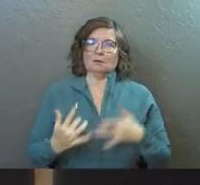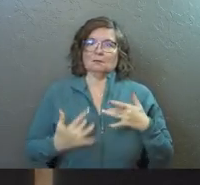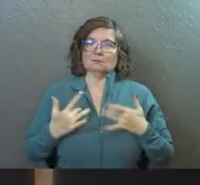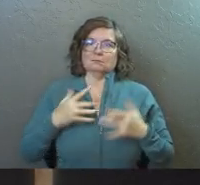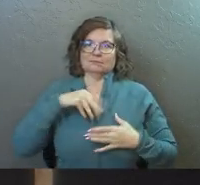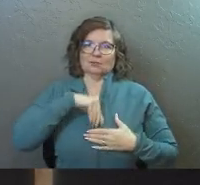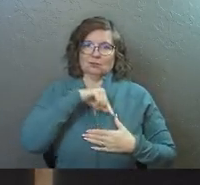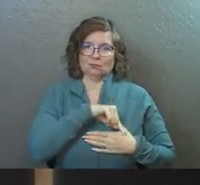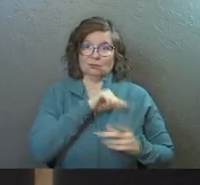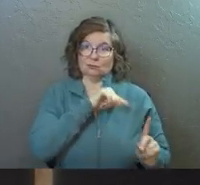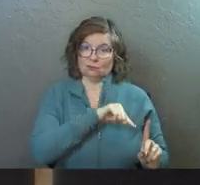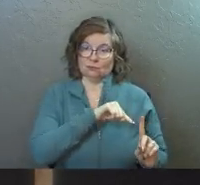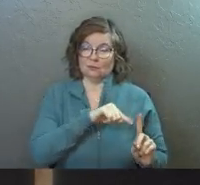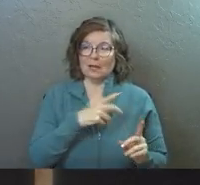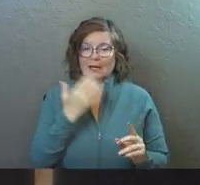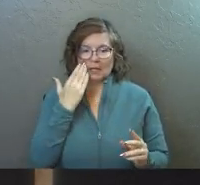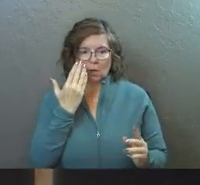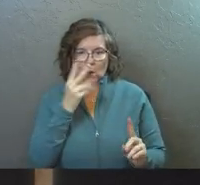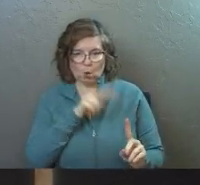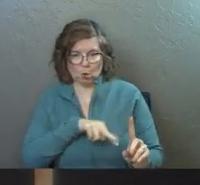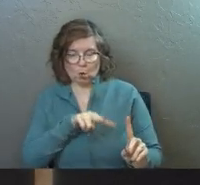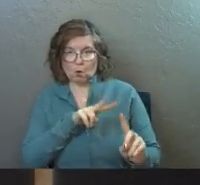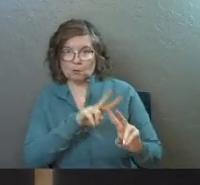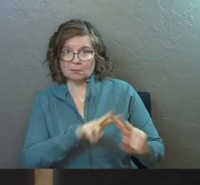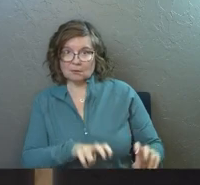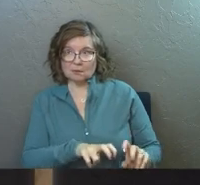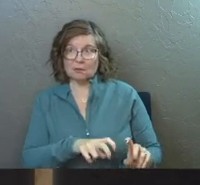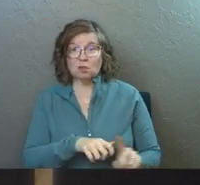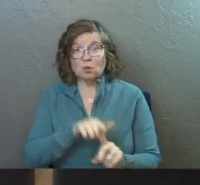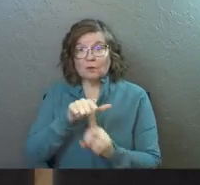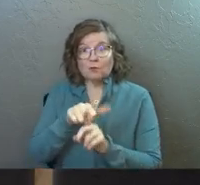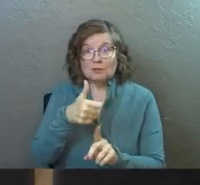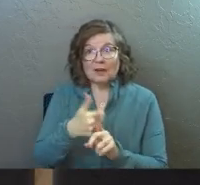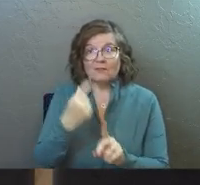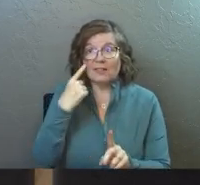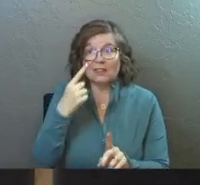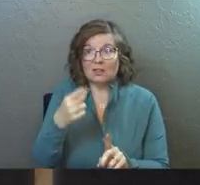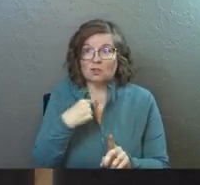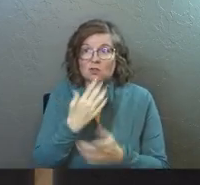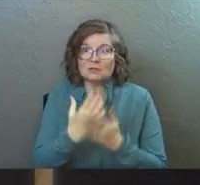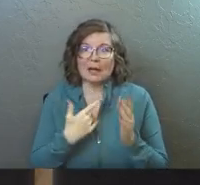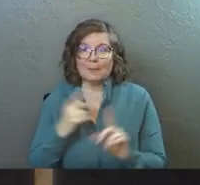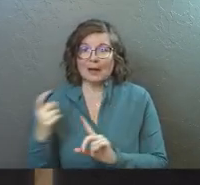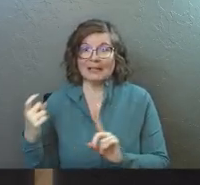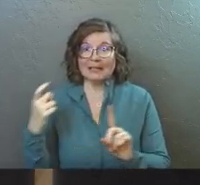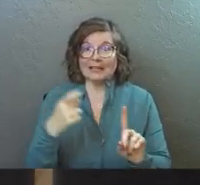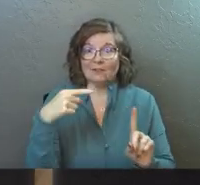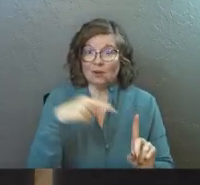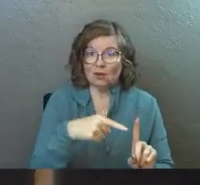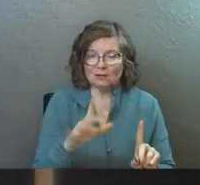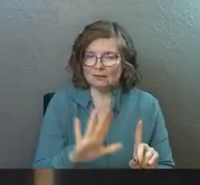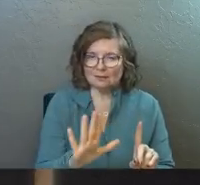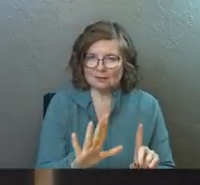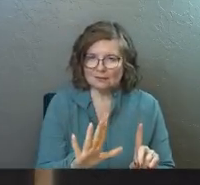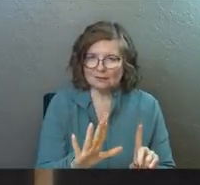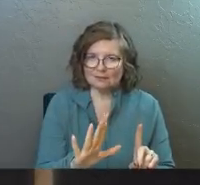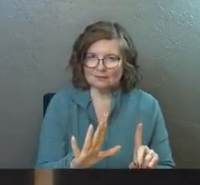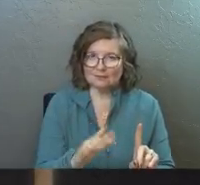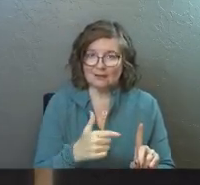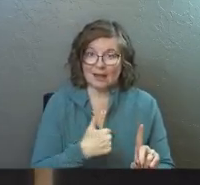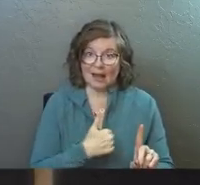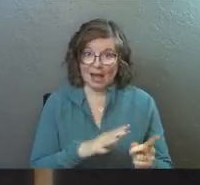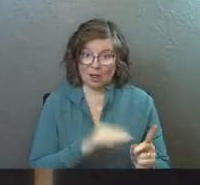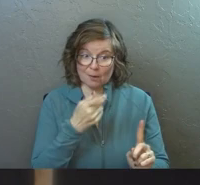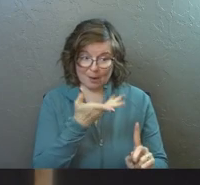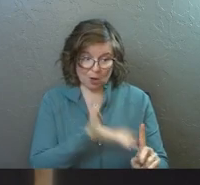And by getting to know her, you can fool yourself into thinking that you're somehow giving something to her. No, no.